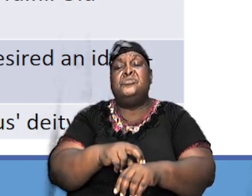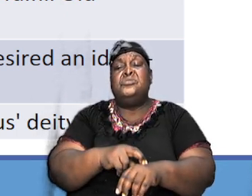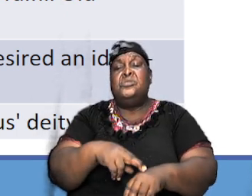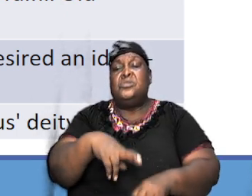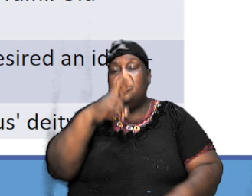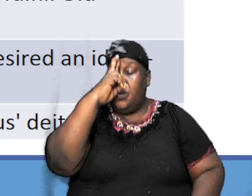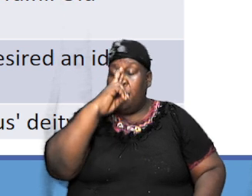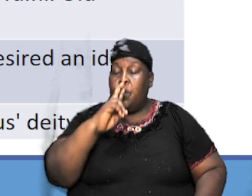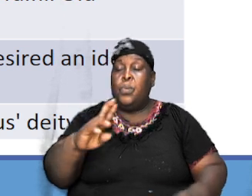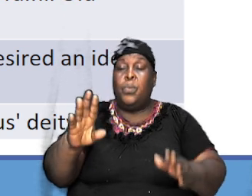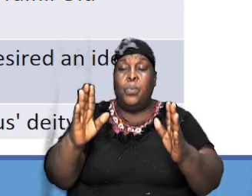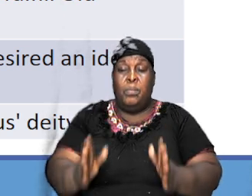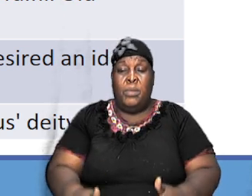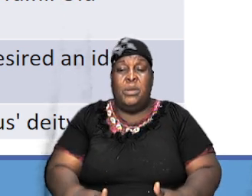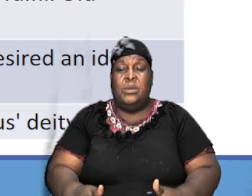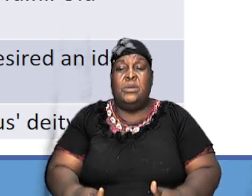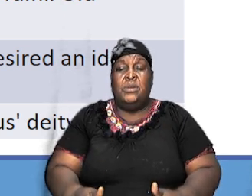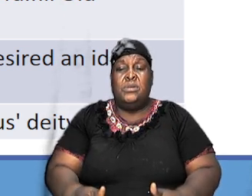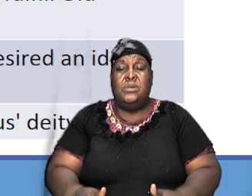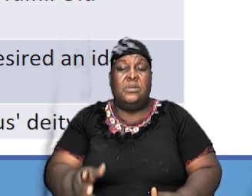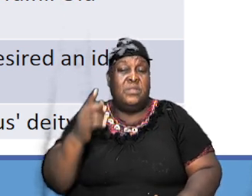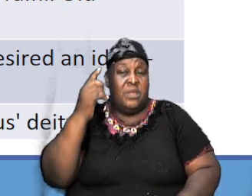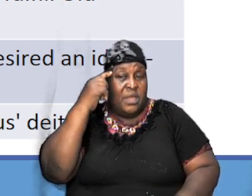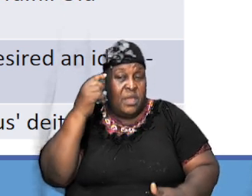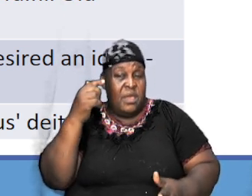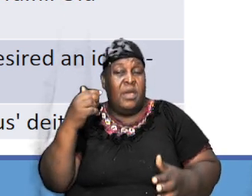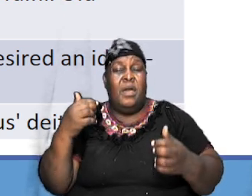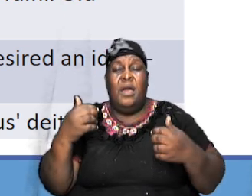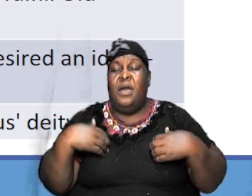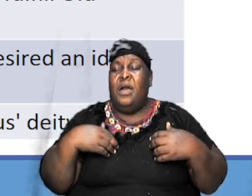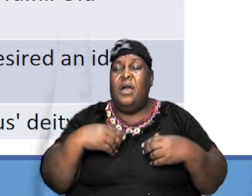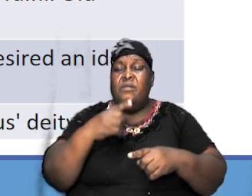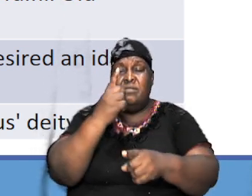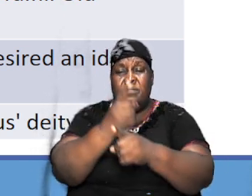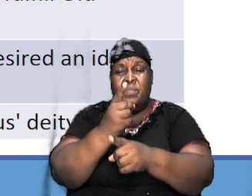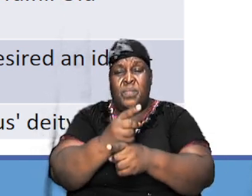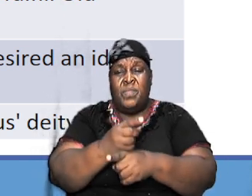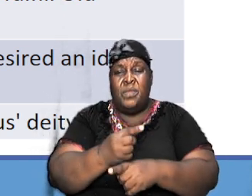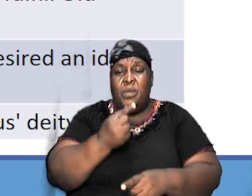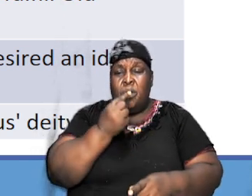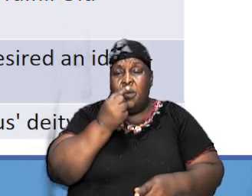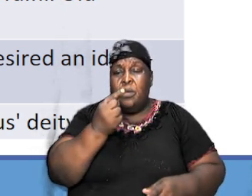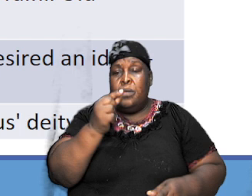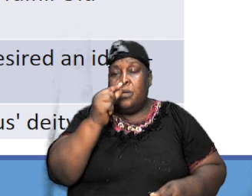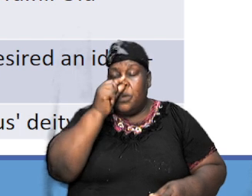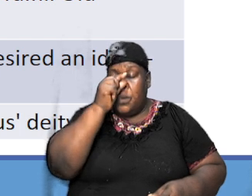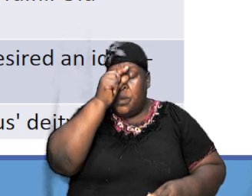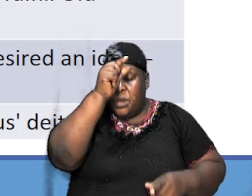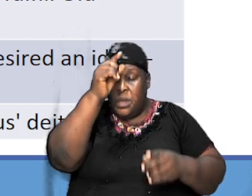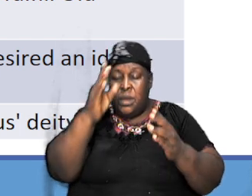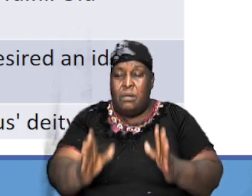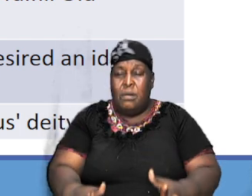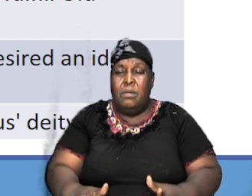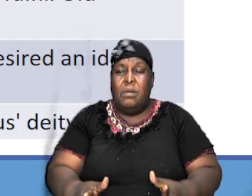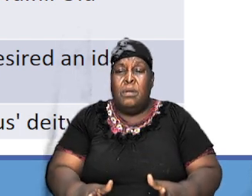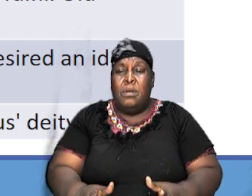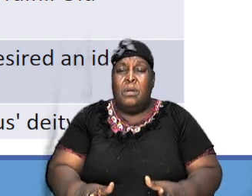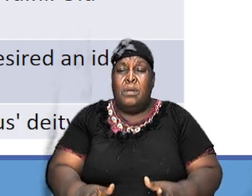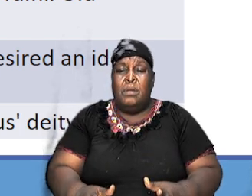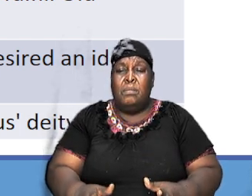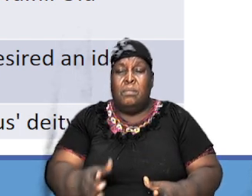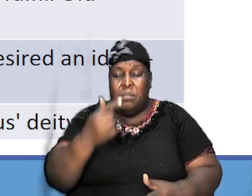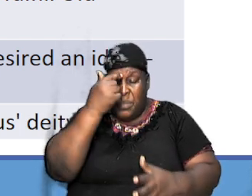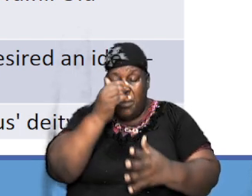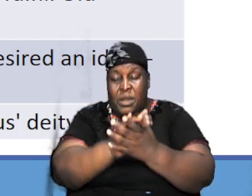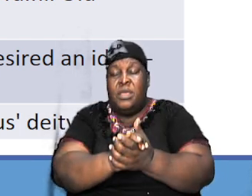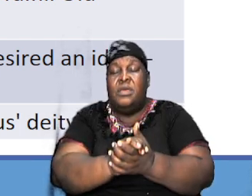Romans would have think they have the answer. The Greek also, great philosophical nation, they would have believed